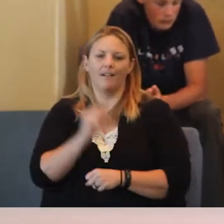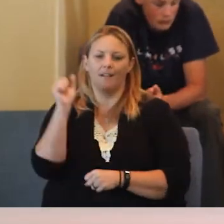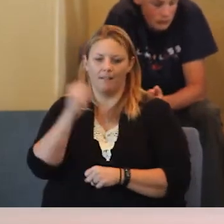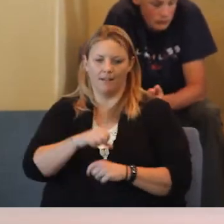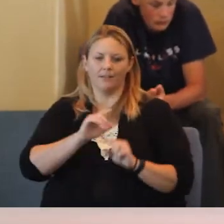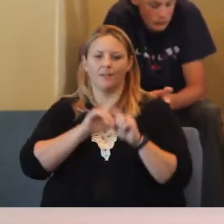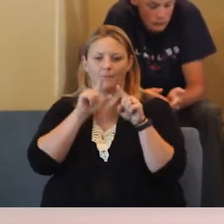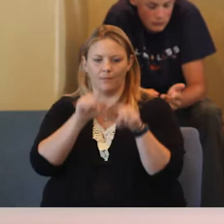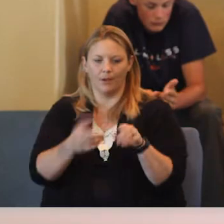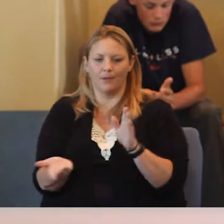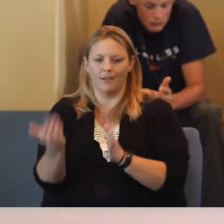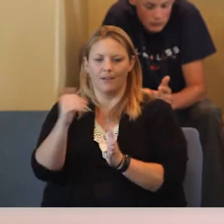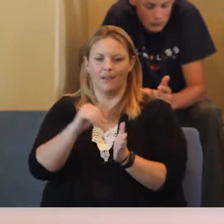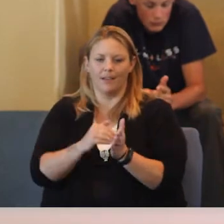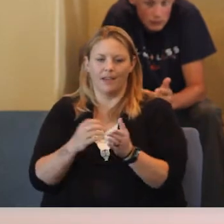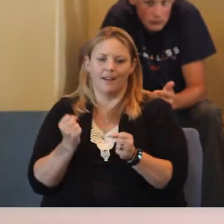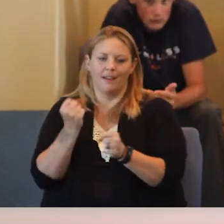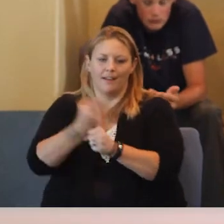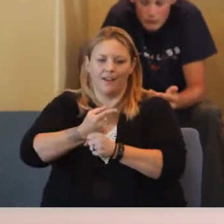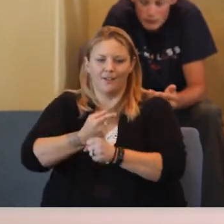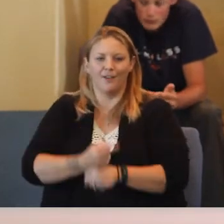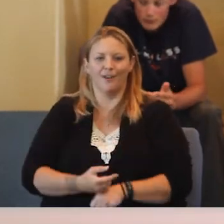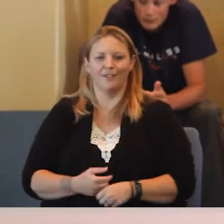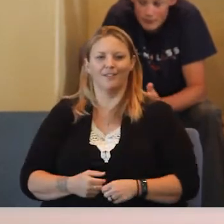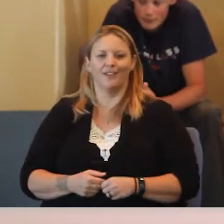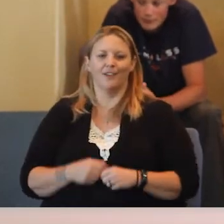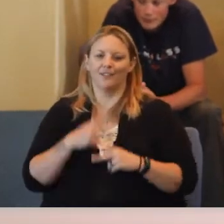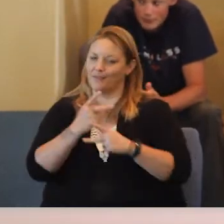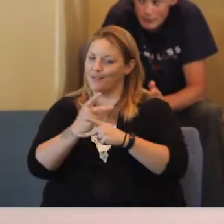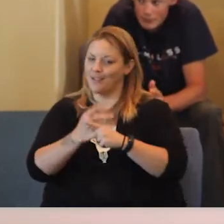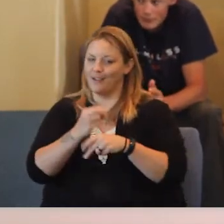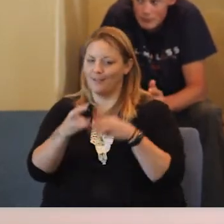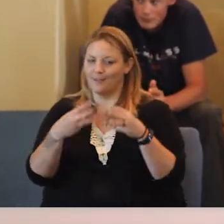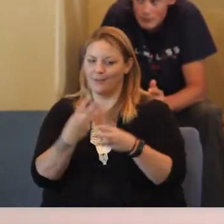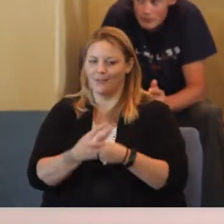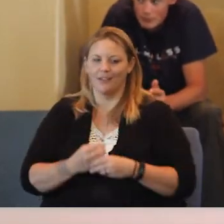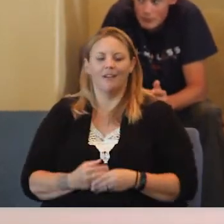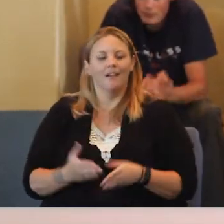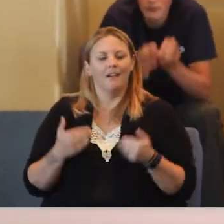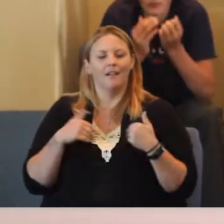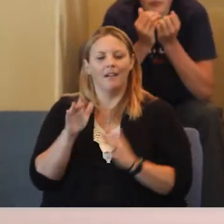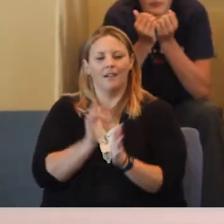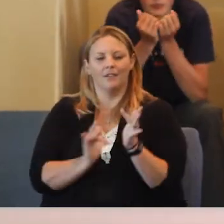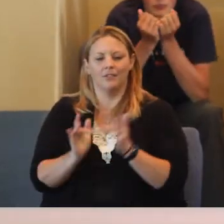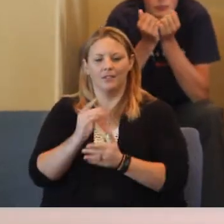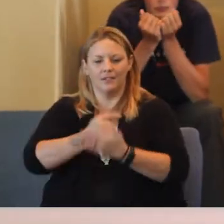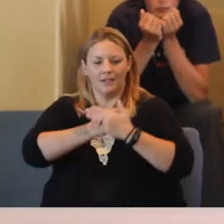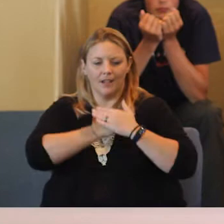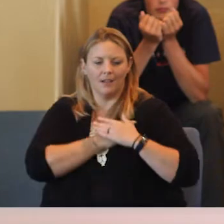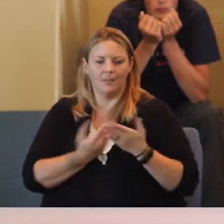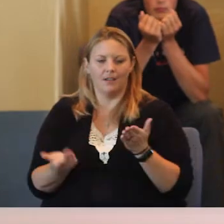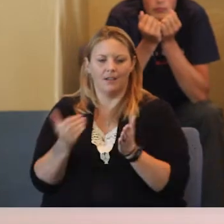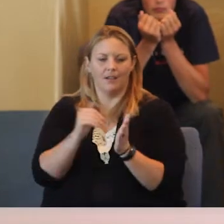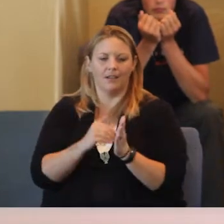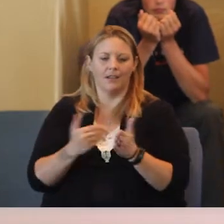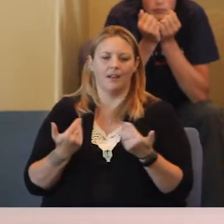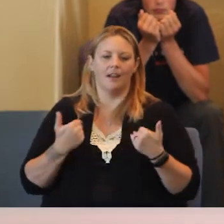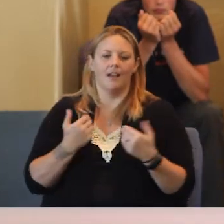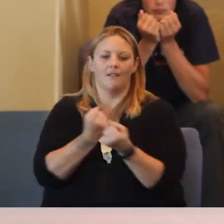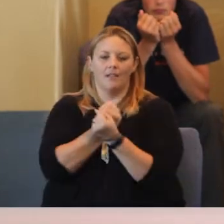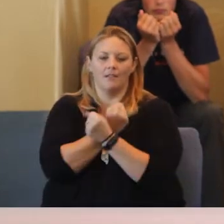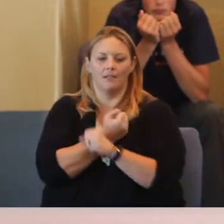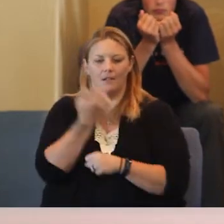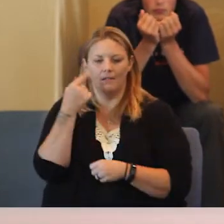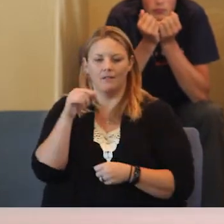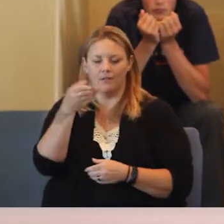is now full, and yes, I'm going again next year, so look out, world. I have Jesus in me again, and